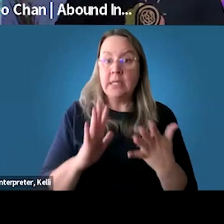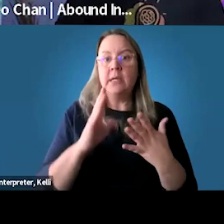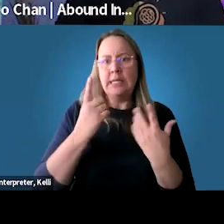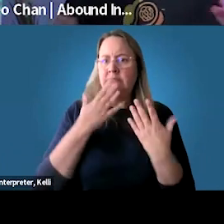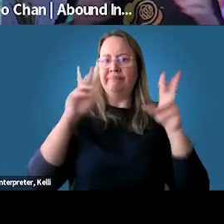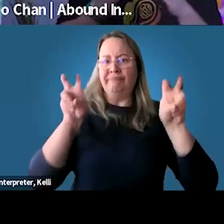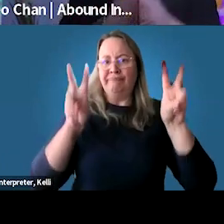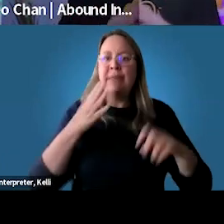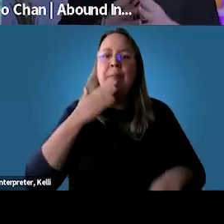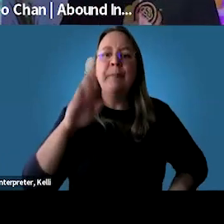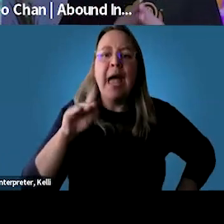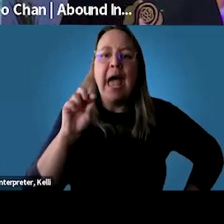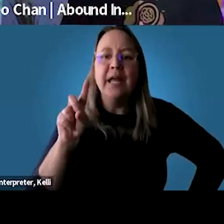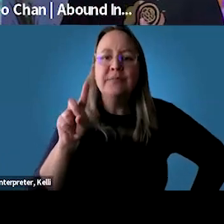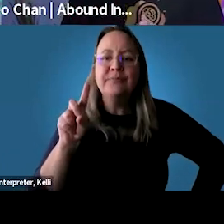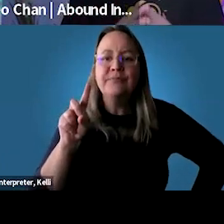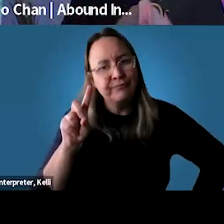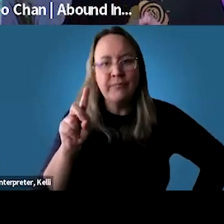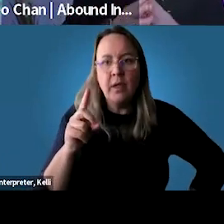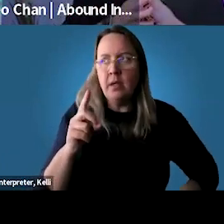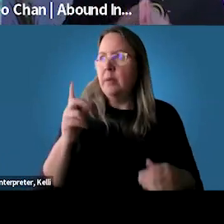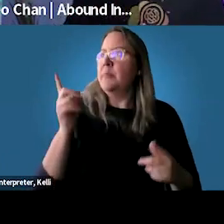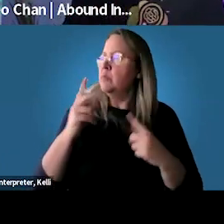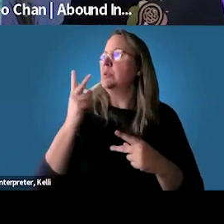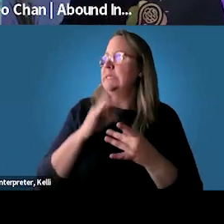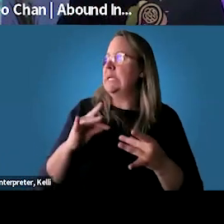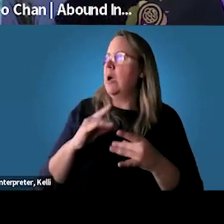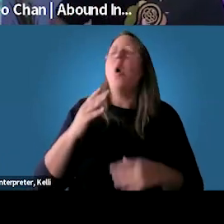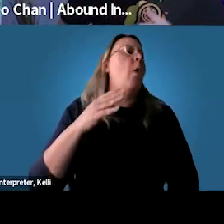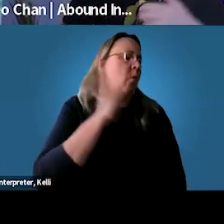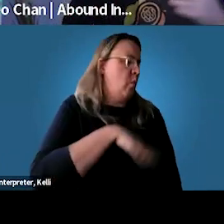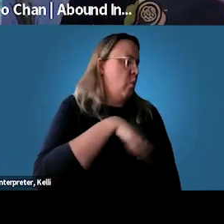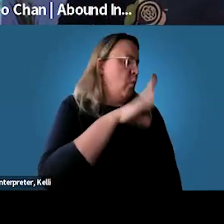bad. We've been taught that curiosity is bad.